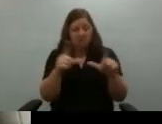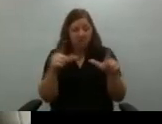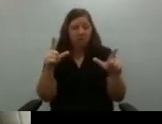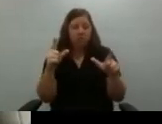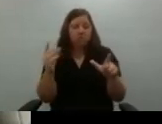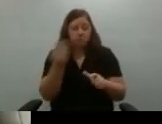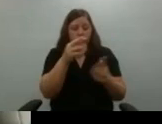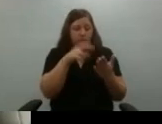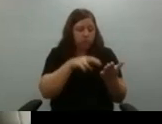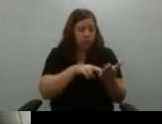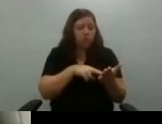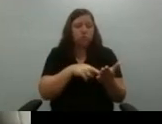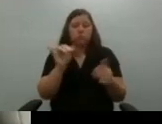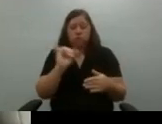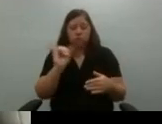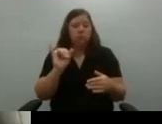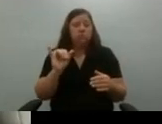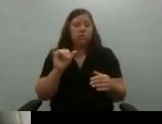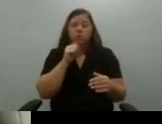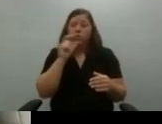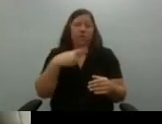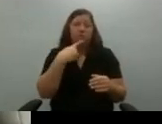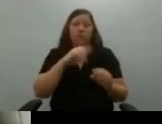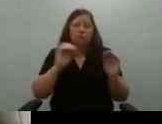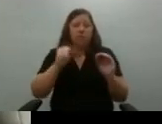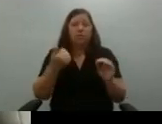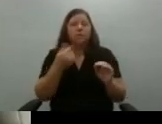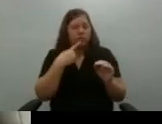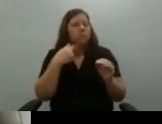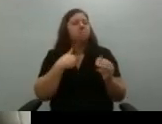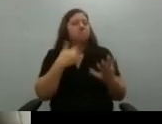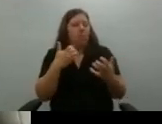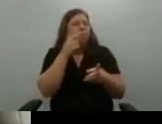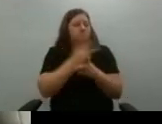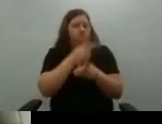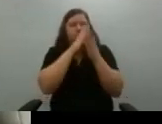not have to provide any other information, and you can state that you wish to remain silent.